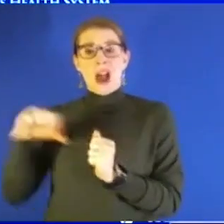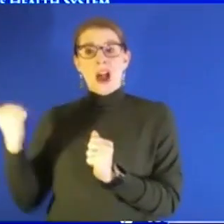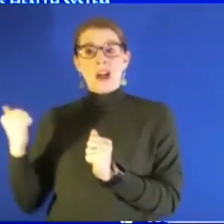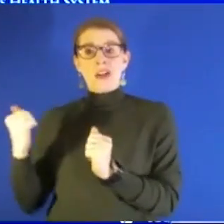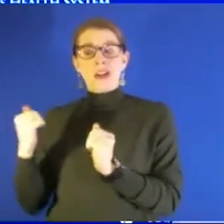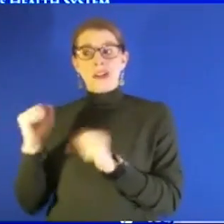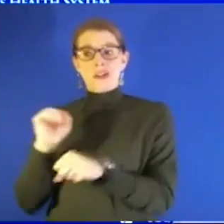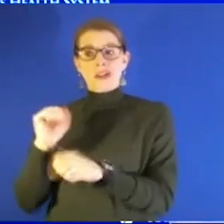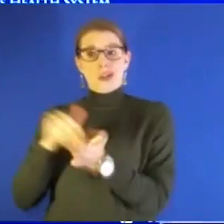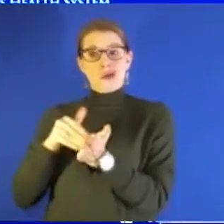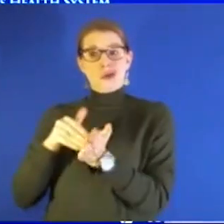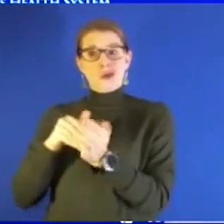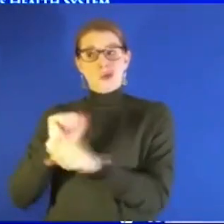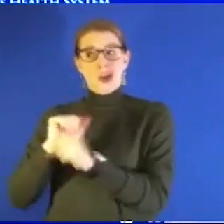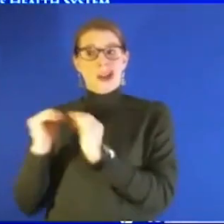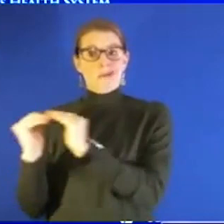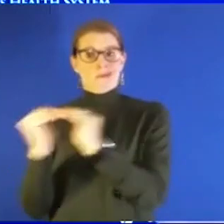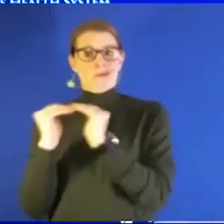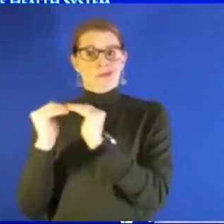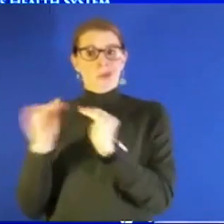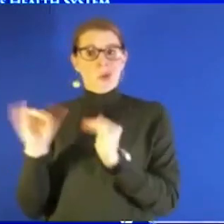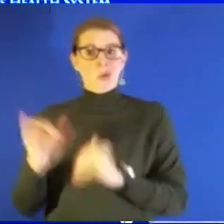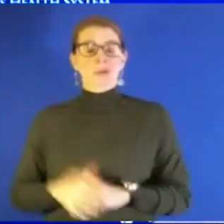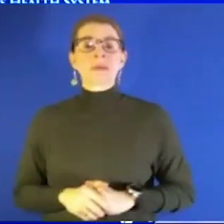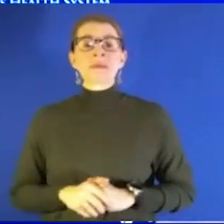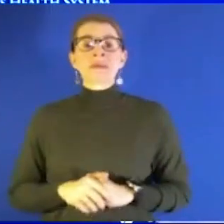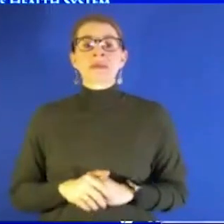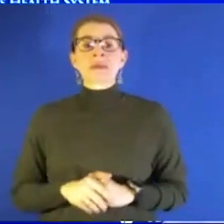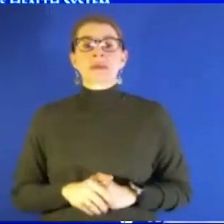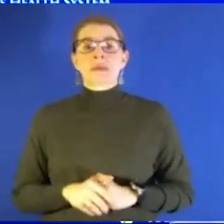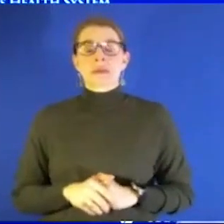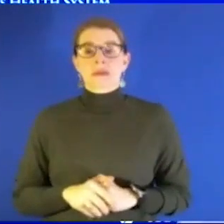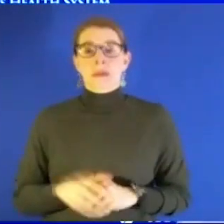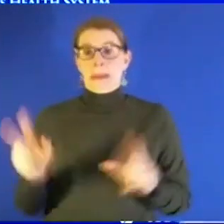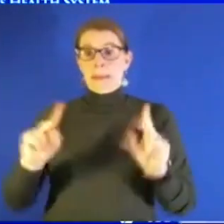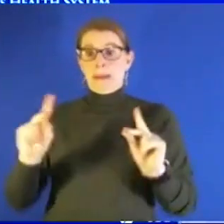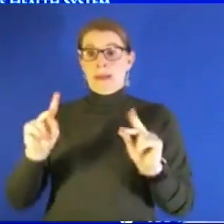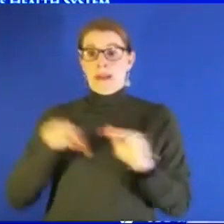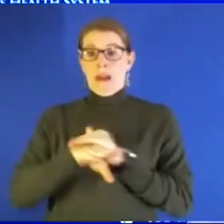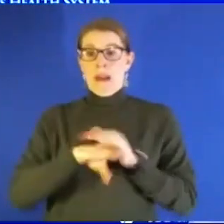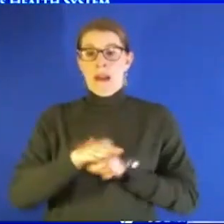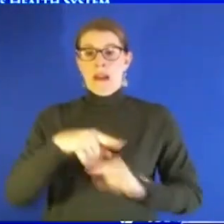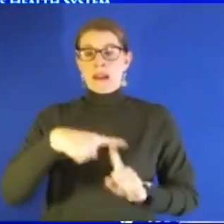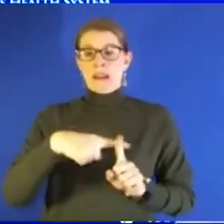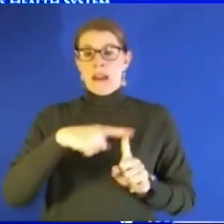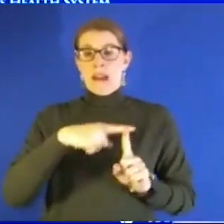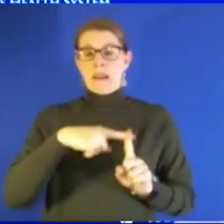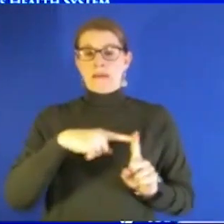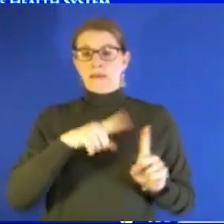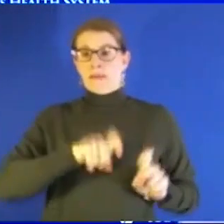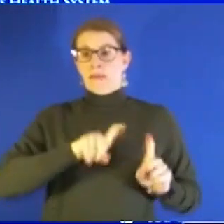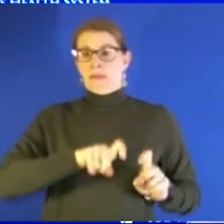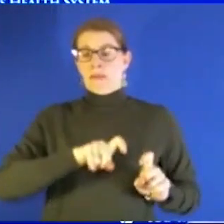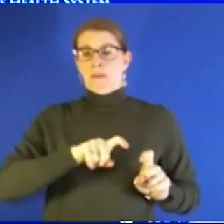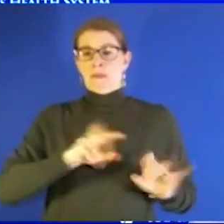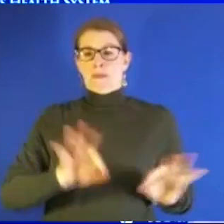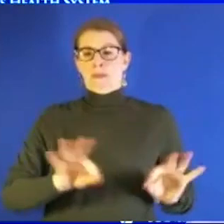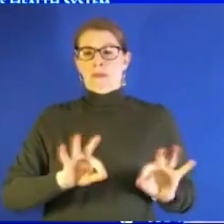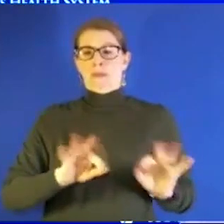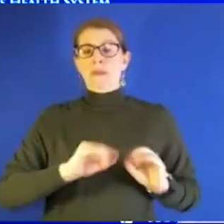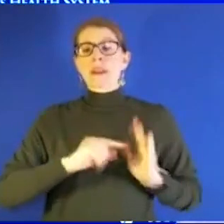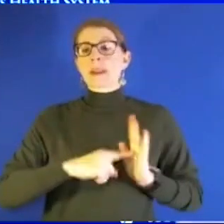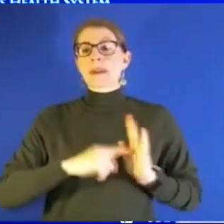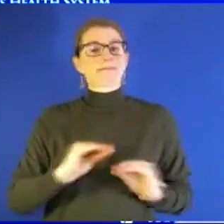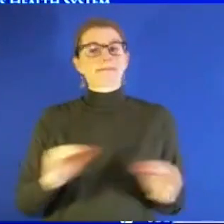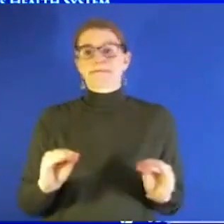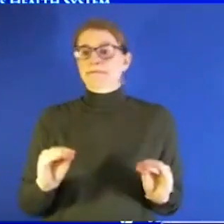so, just saying that, the people that are coming in are just testing positive, they truly don't have it, really, that is not having